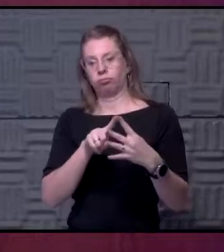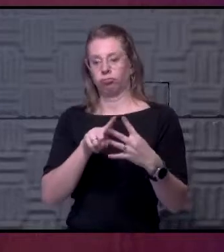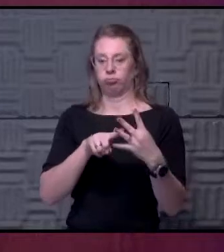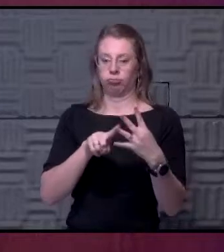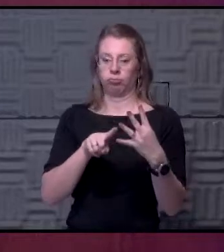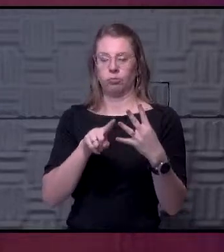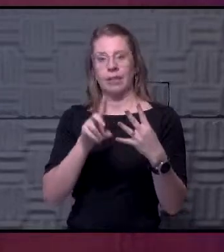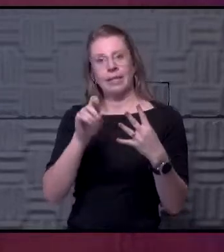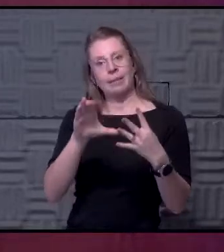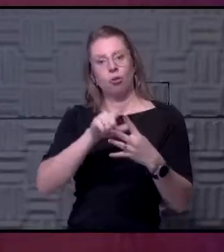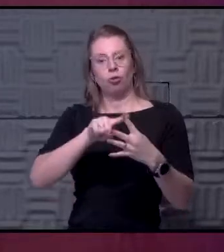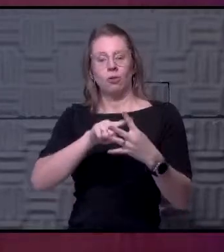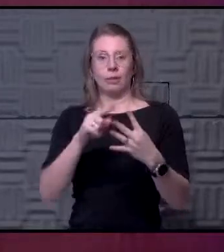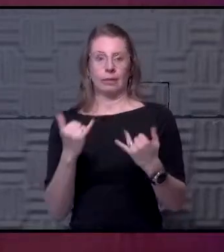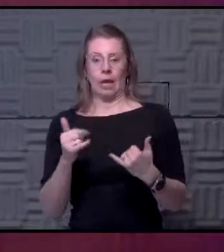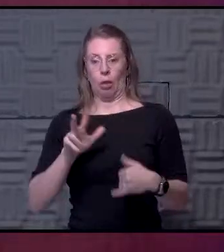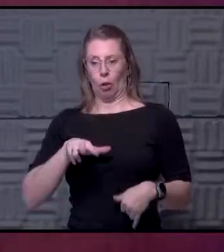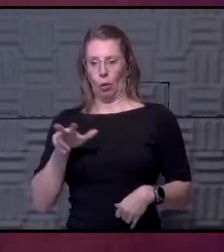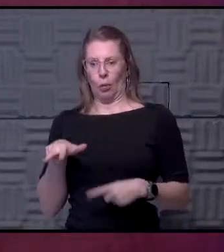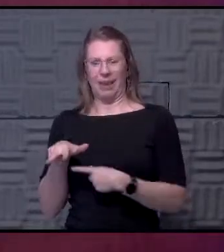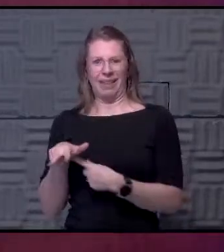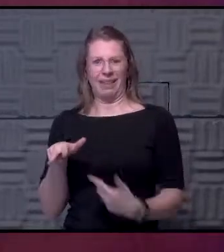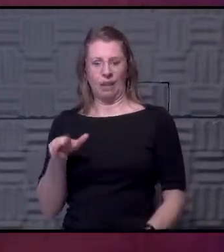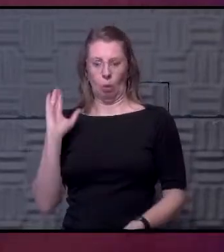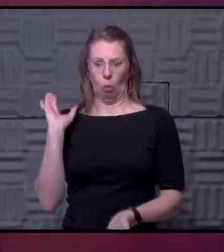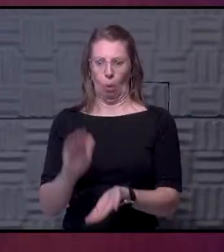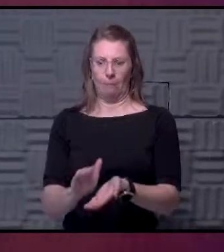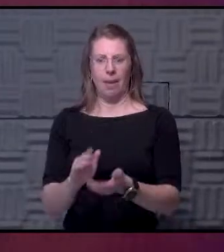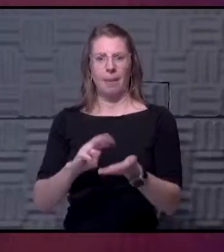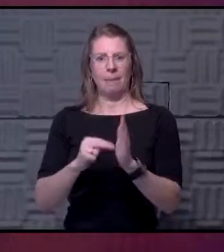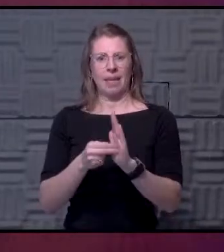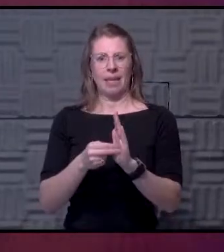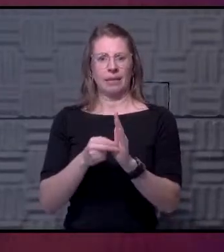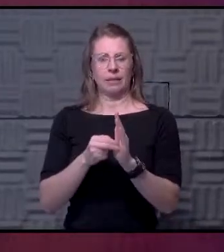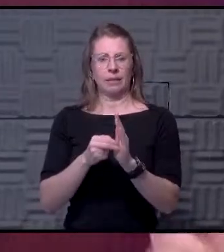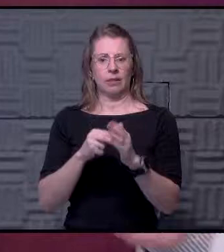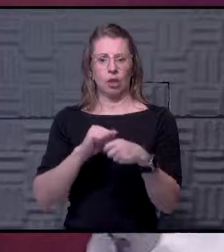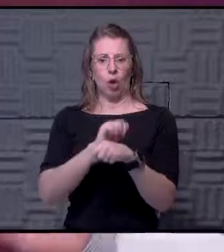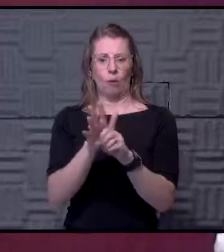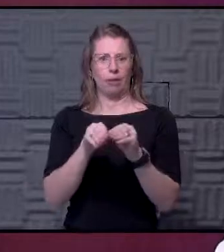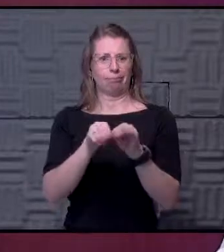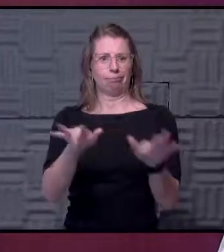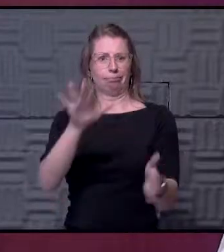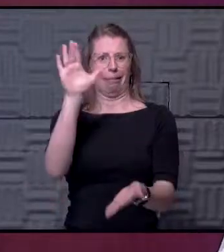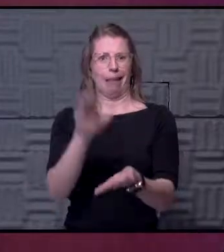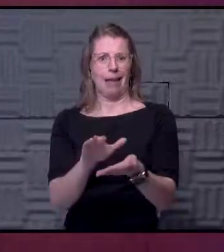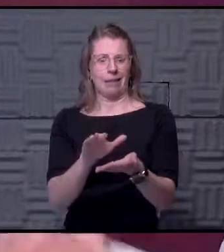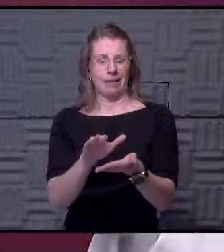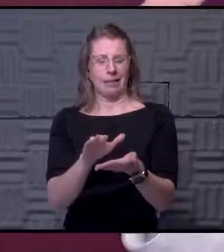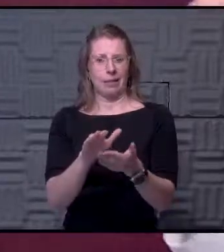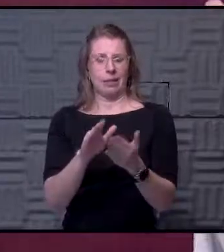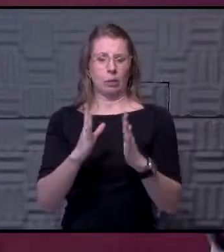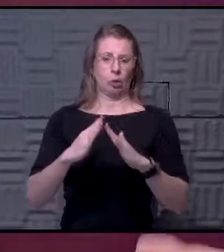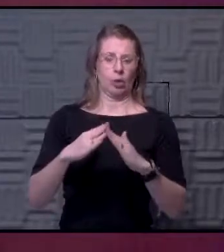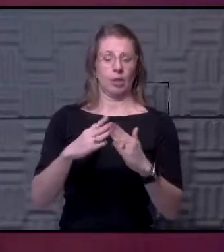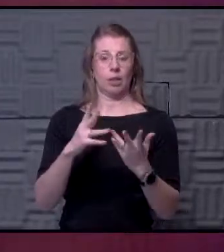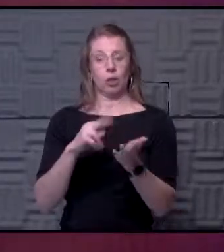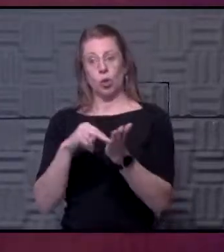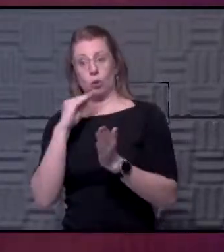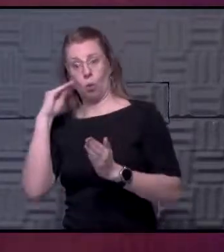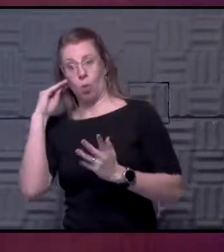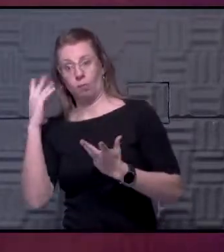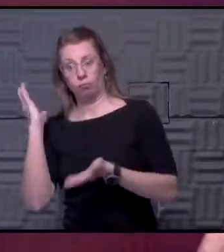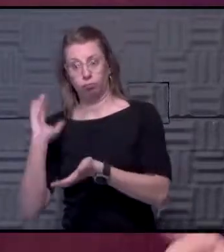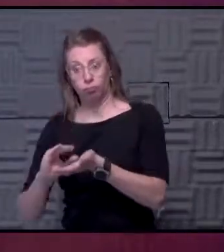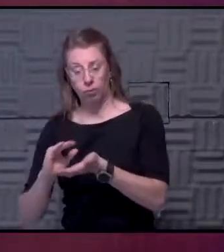to 33 today for the acute infections, that just means there's less COVID in the community. Now, part of that's because we don't see it in nursing homes. Part of that is a lot of